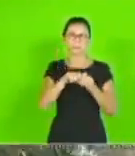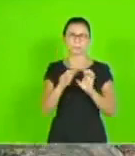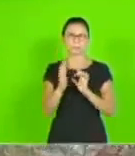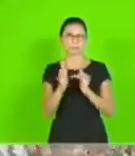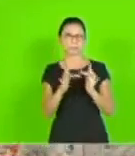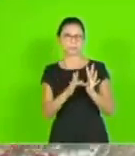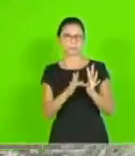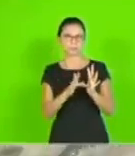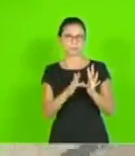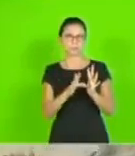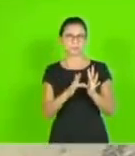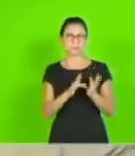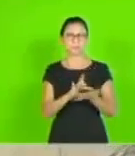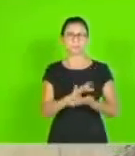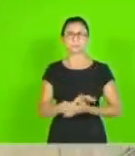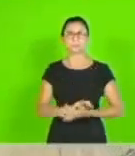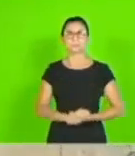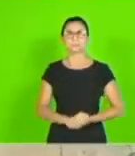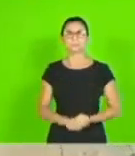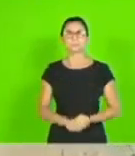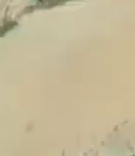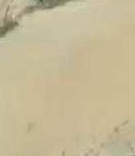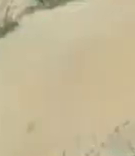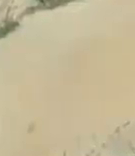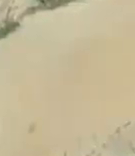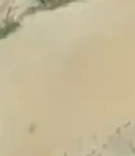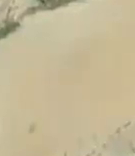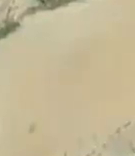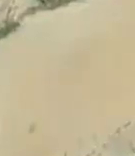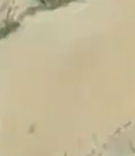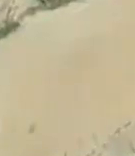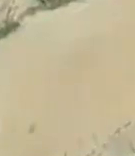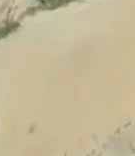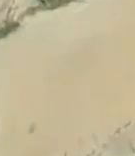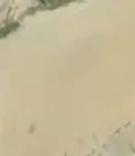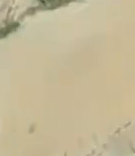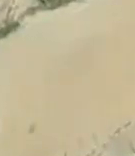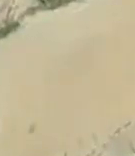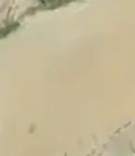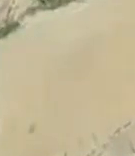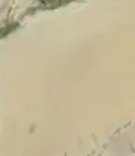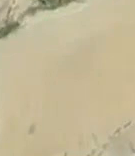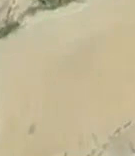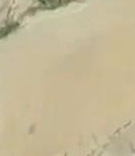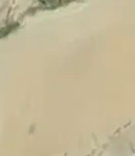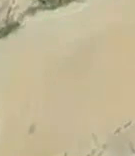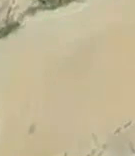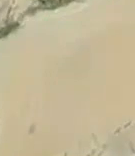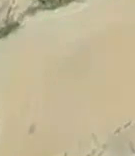gospel and the preaching of the soon return of Christ.